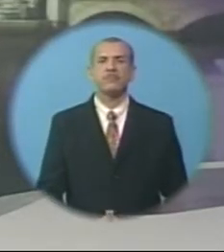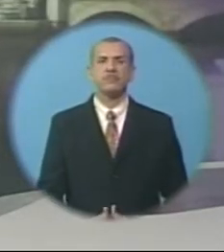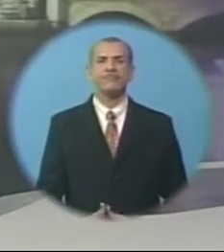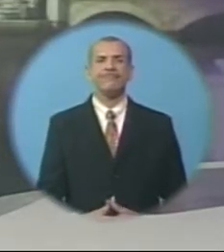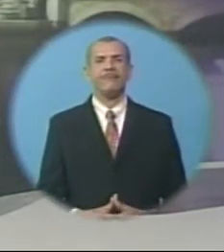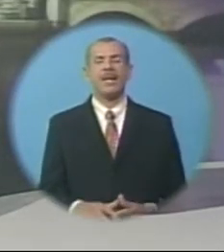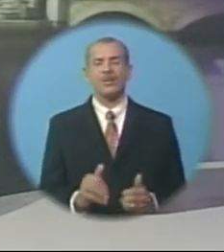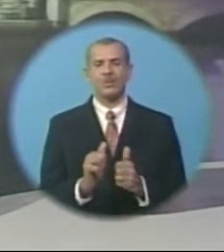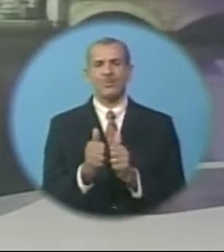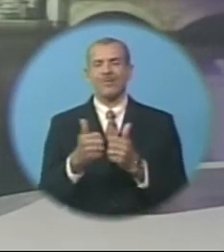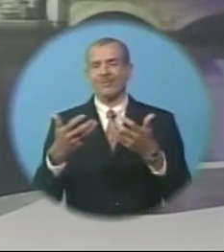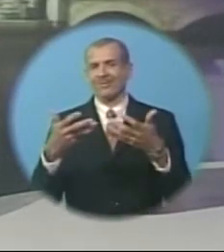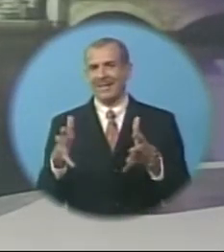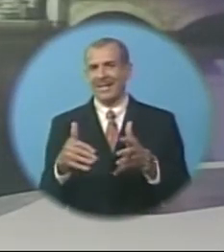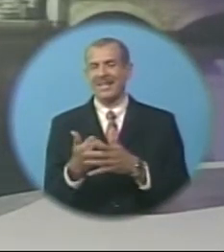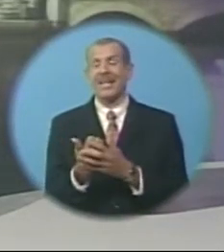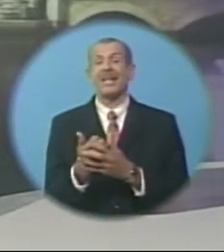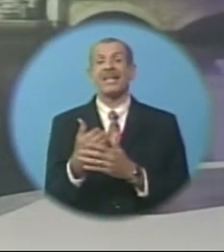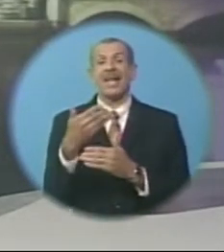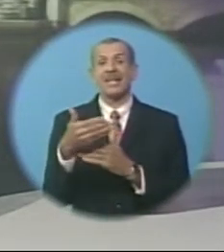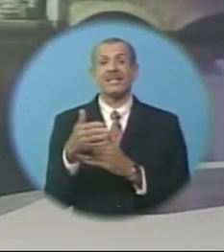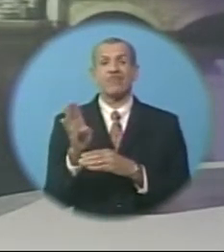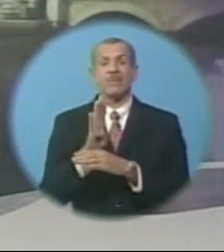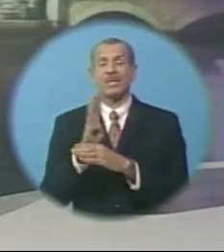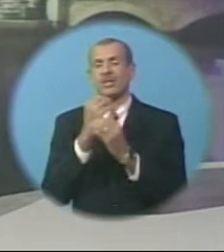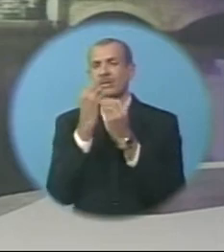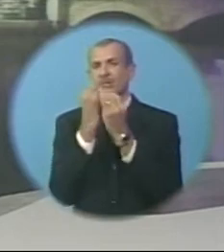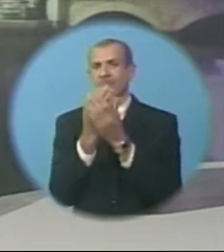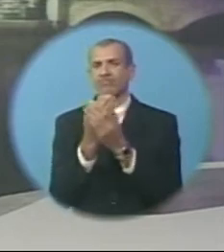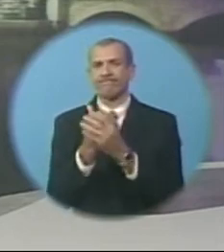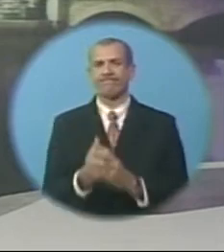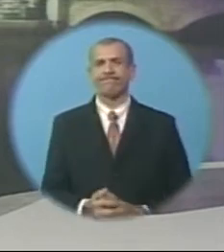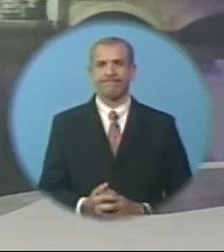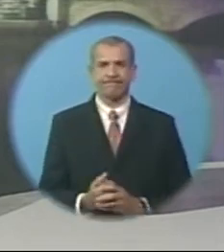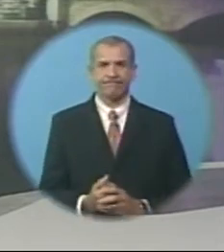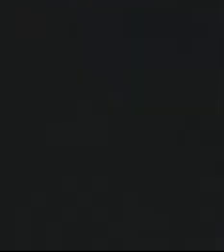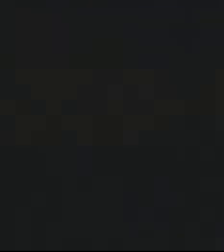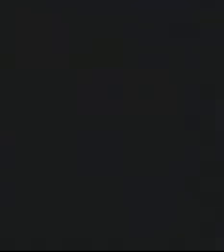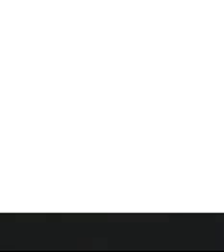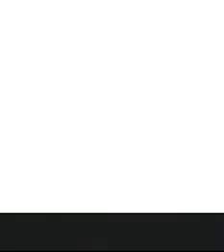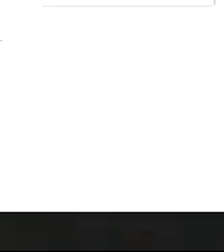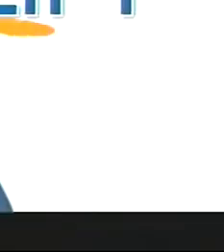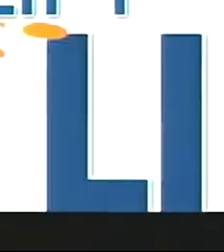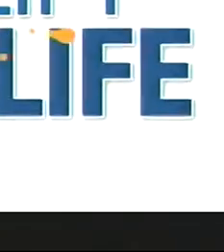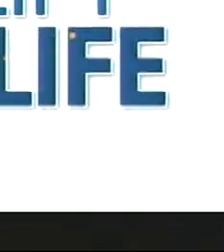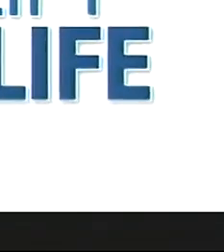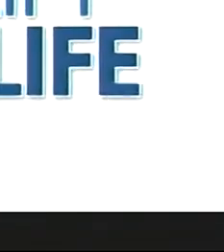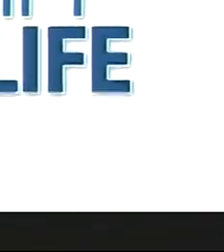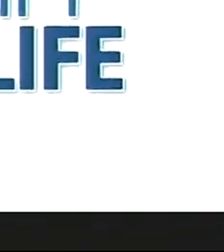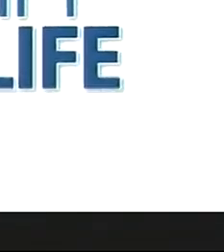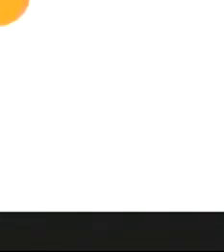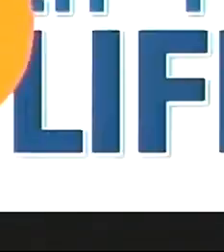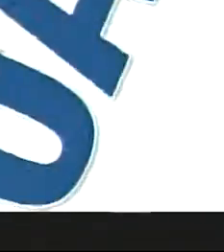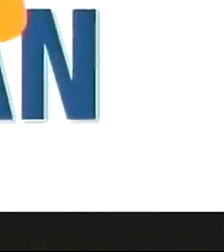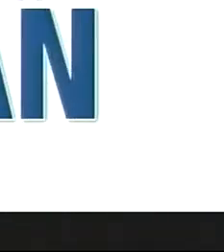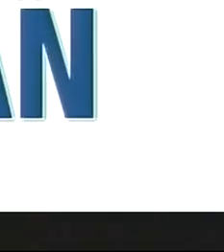Well, that's it for sports this evening. Coming up next, the business report. Simplify your life with a 30-day